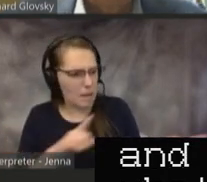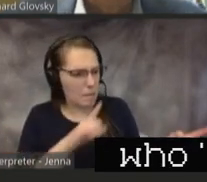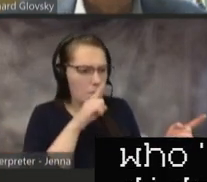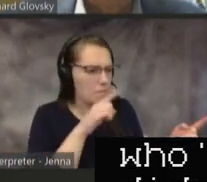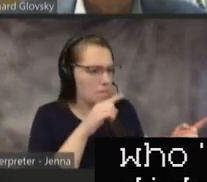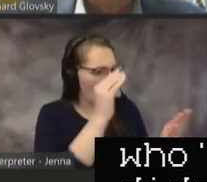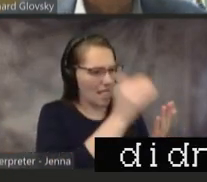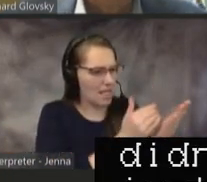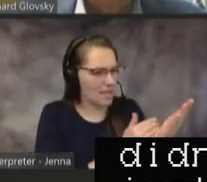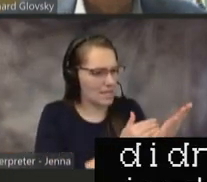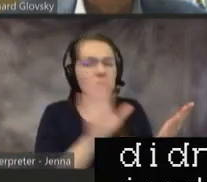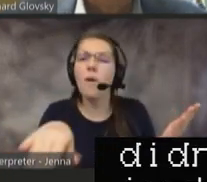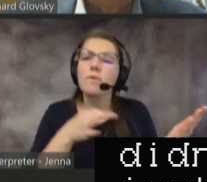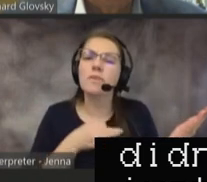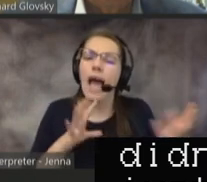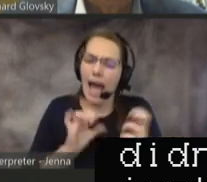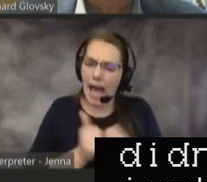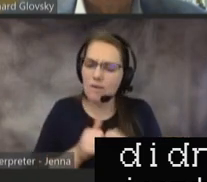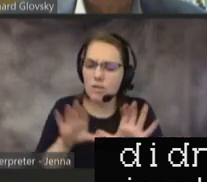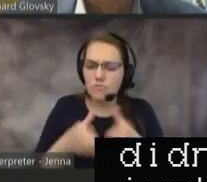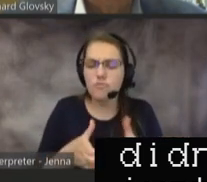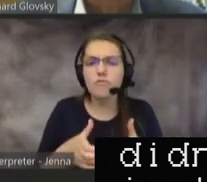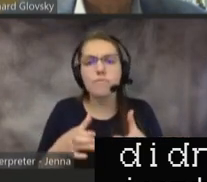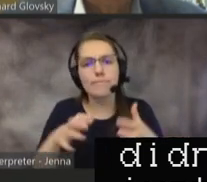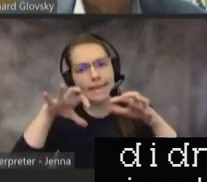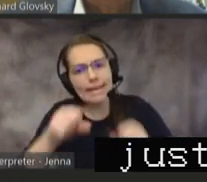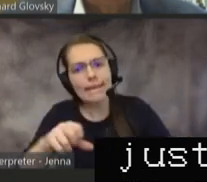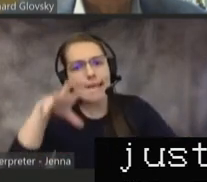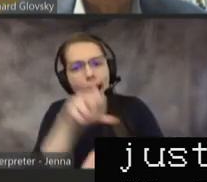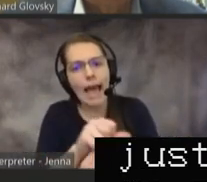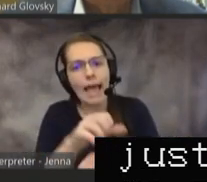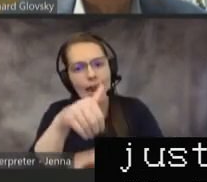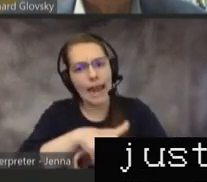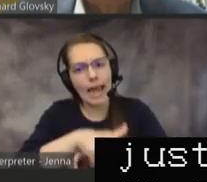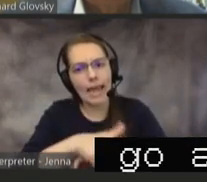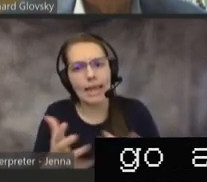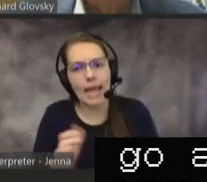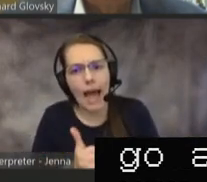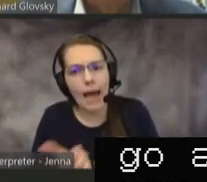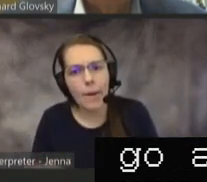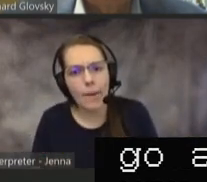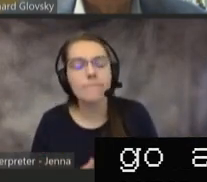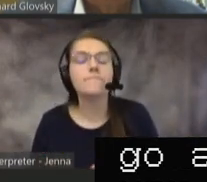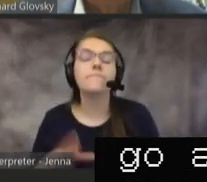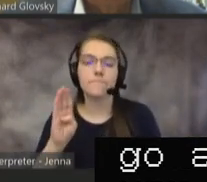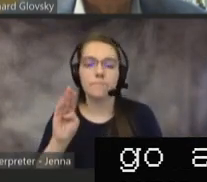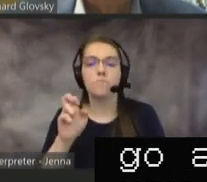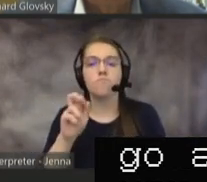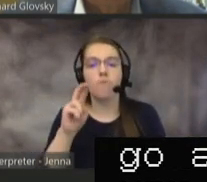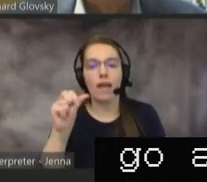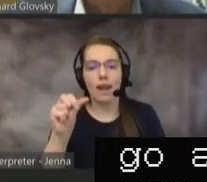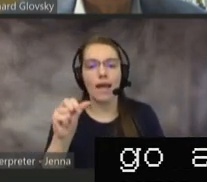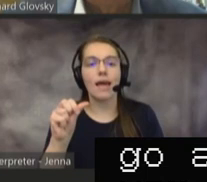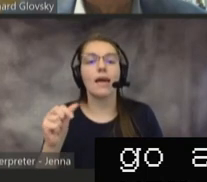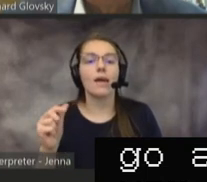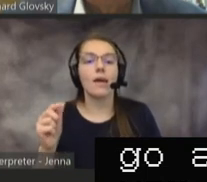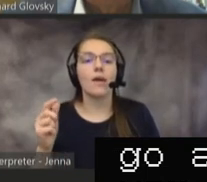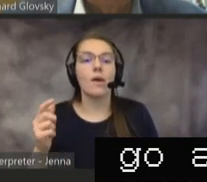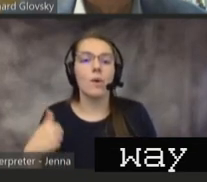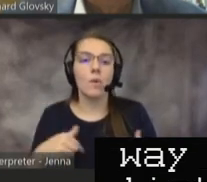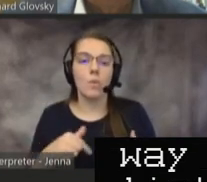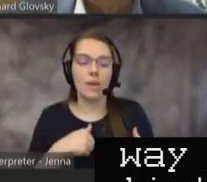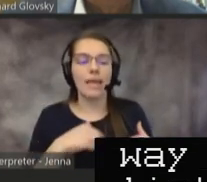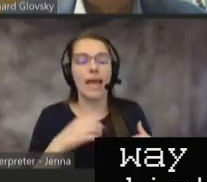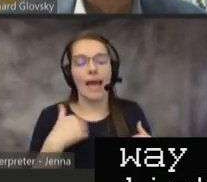Fenway? How does that? So the ones on the list this evening were specifically cultural and identity